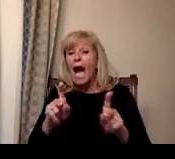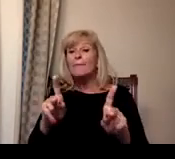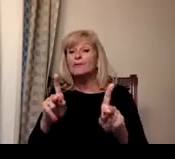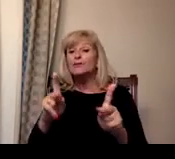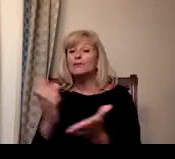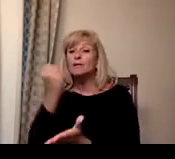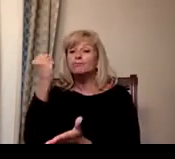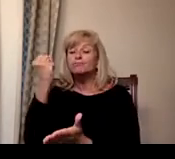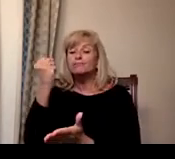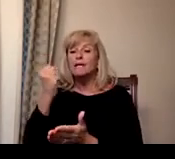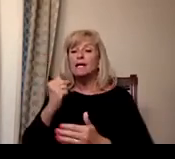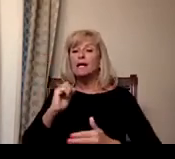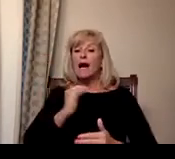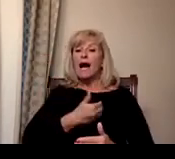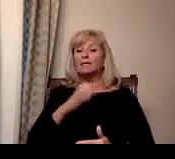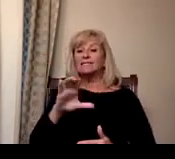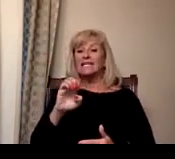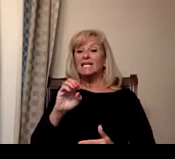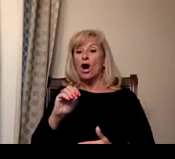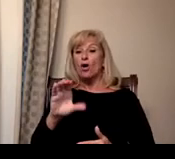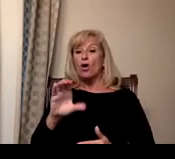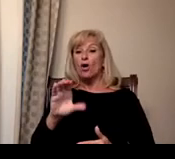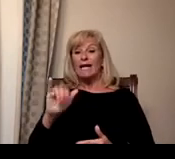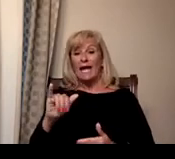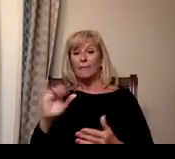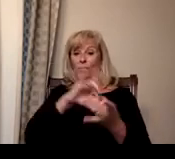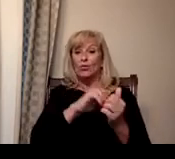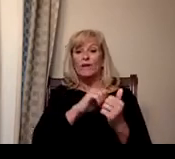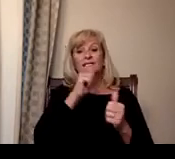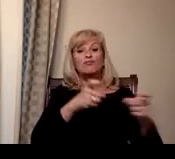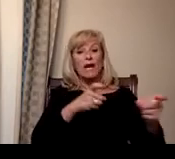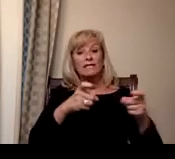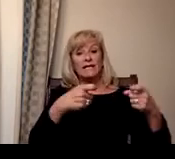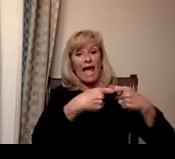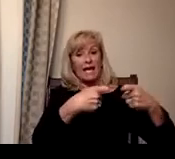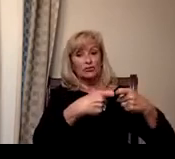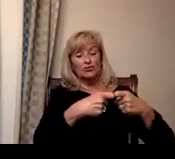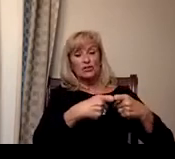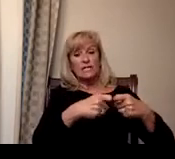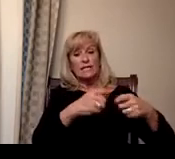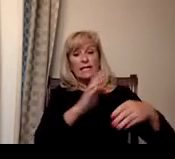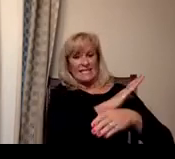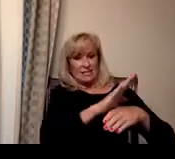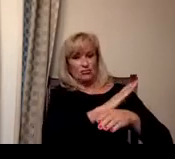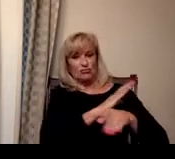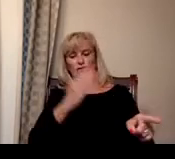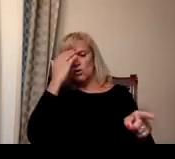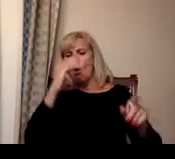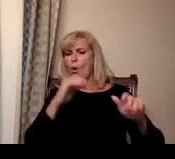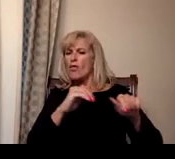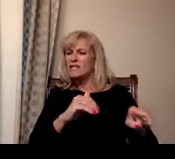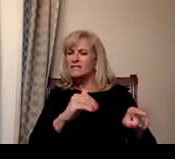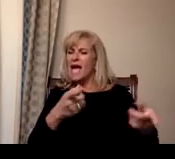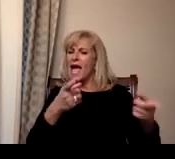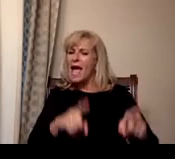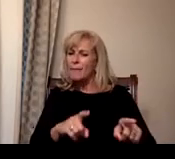has also been in the deregulated energy space for 8 years and noticed that this is something that has been happening. So how can we turn this